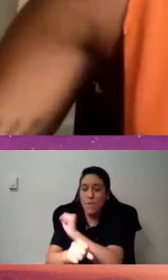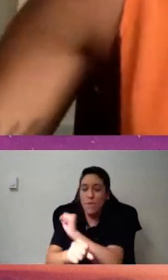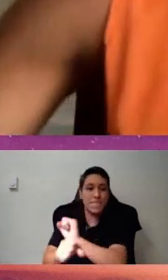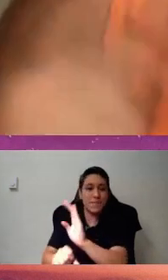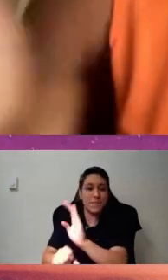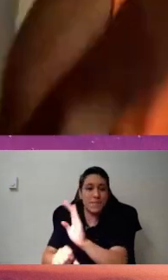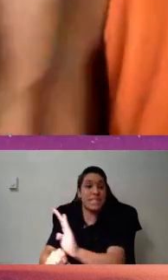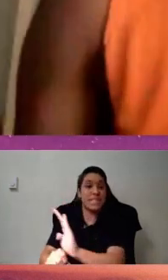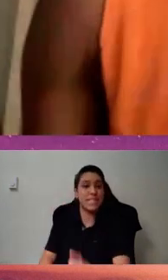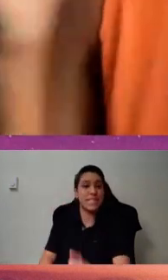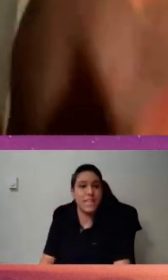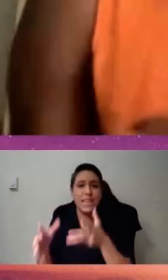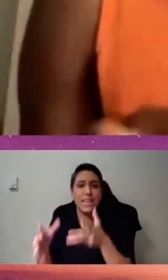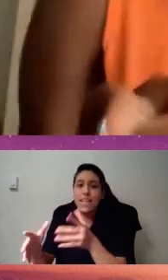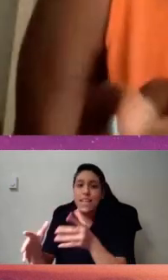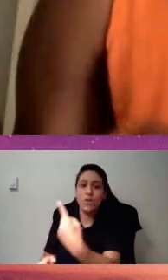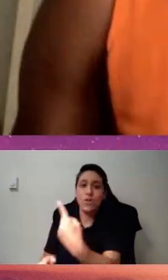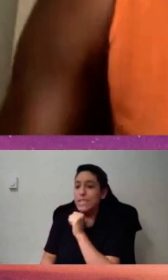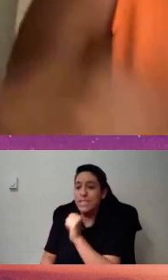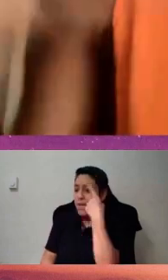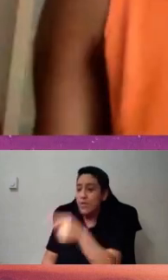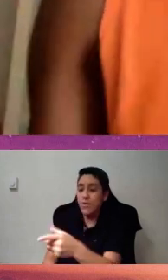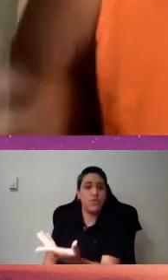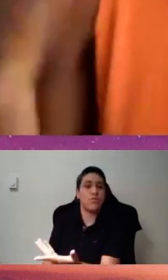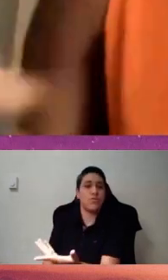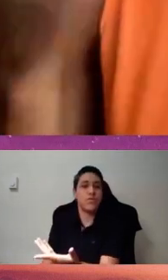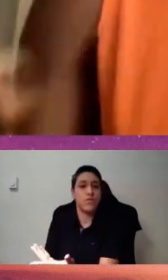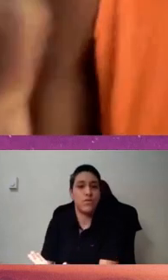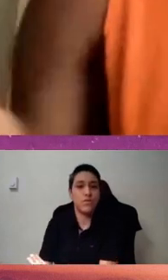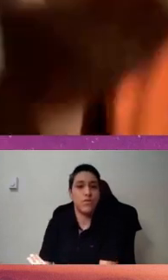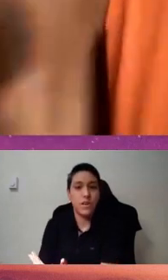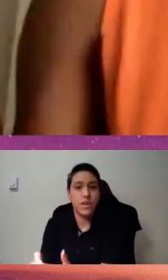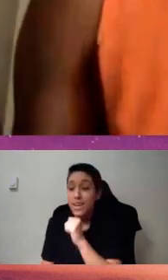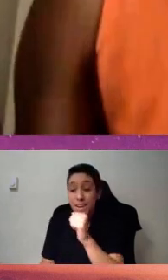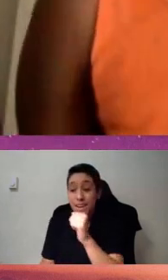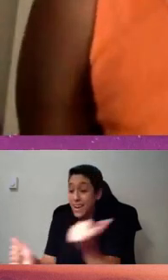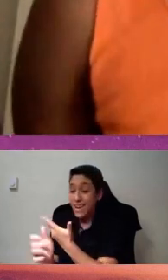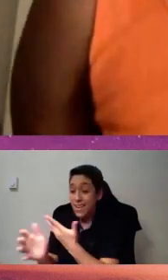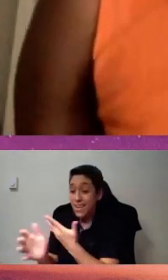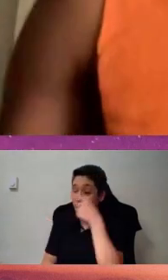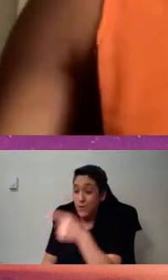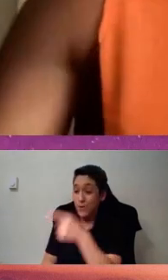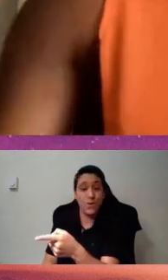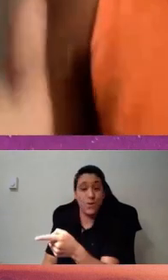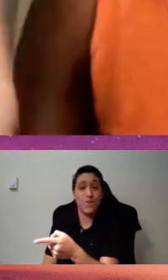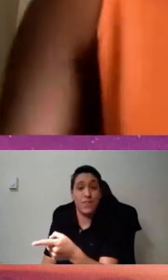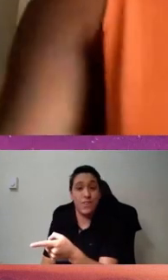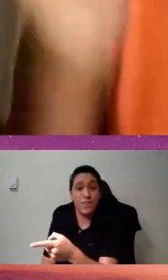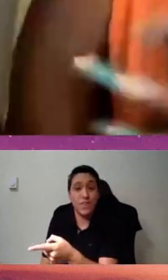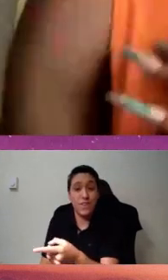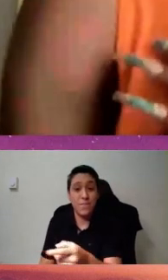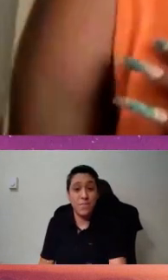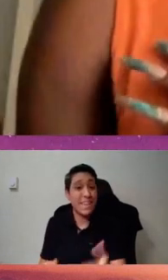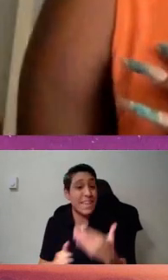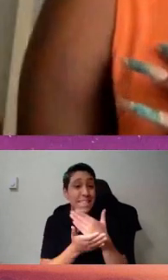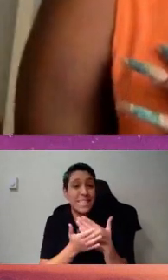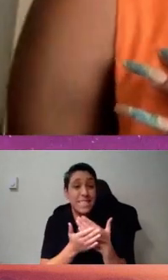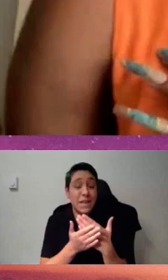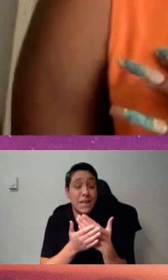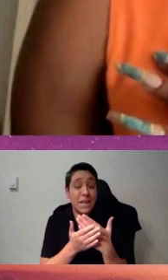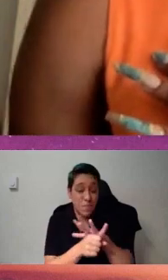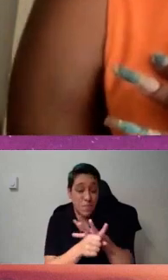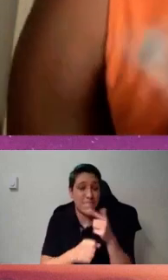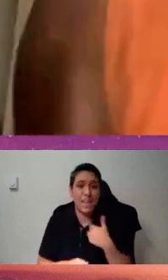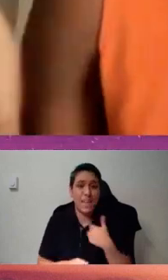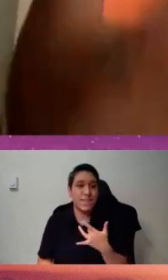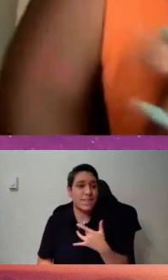it alone. Not everything is for you, okay? Not everything is for you. There are even spaces, I'm like, that's not for me. You